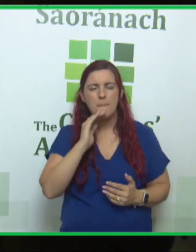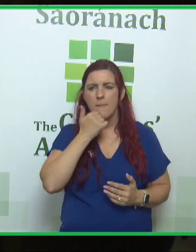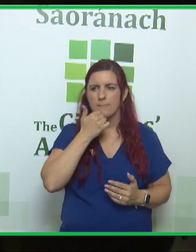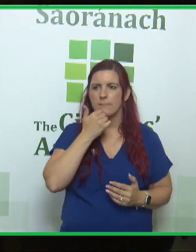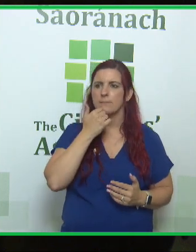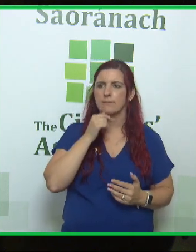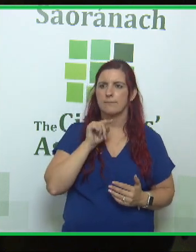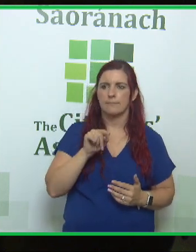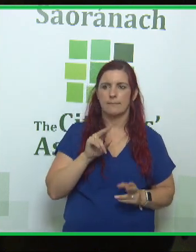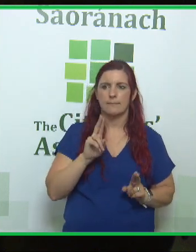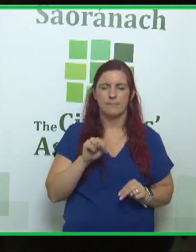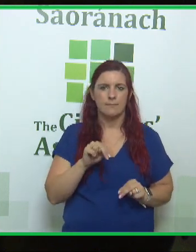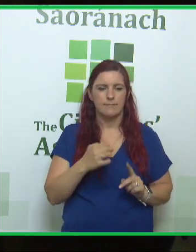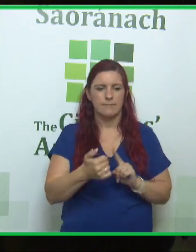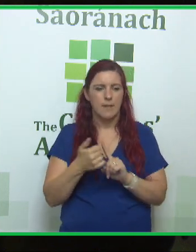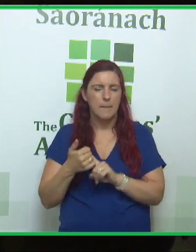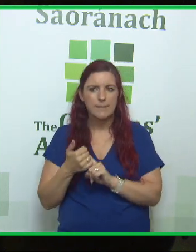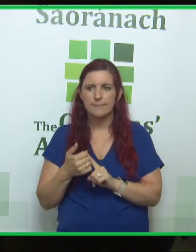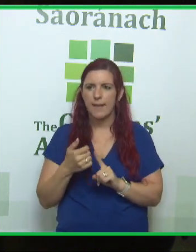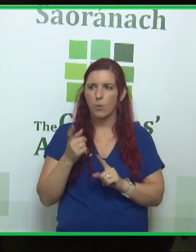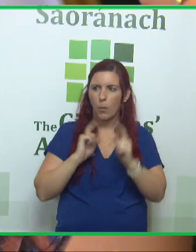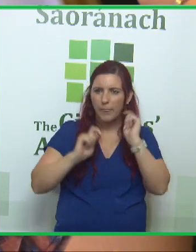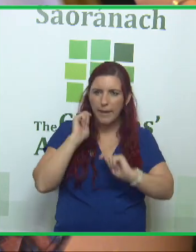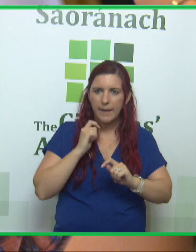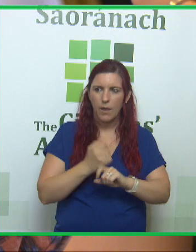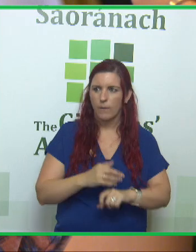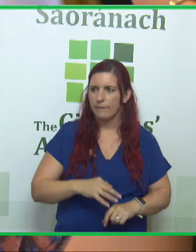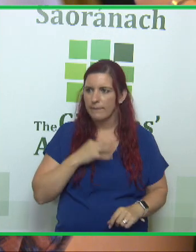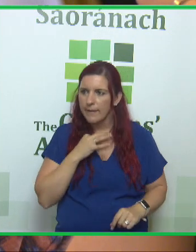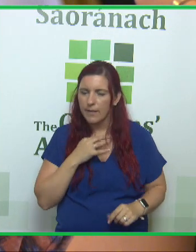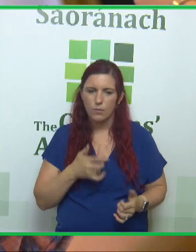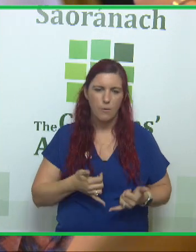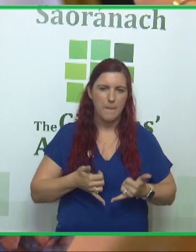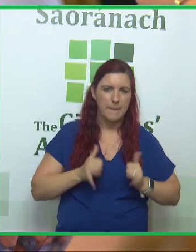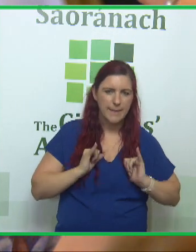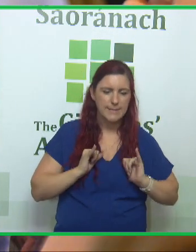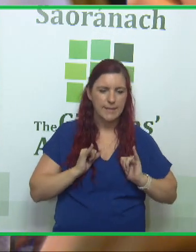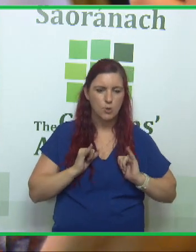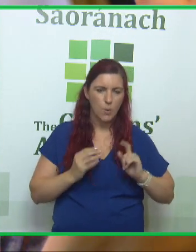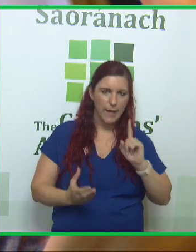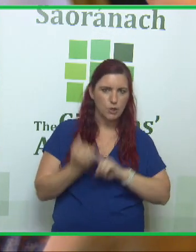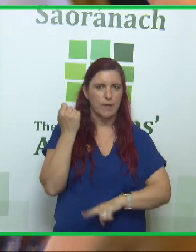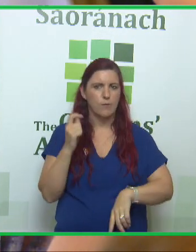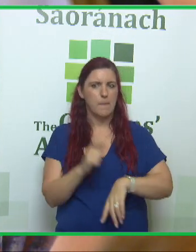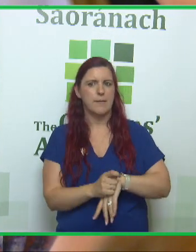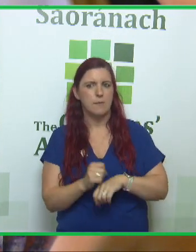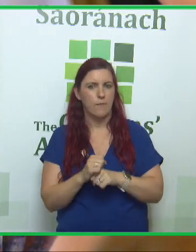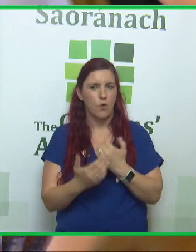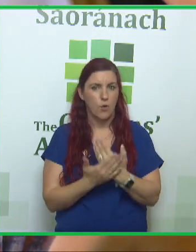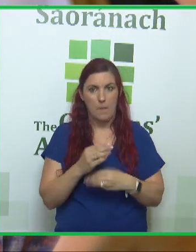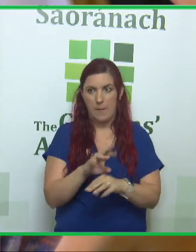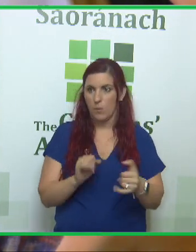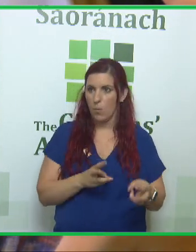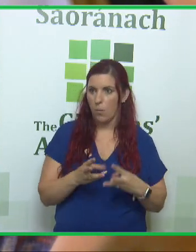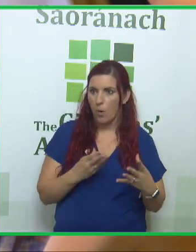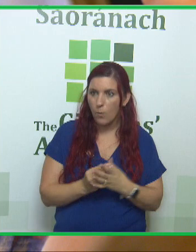drug can affect how you think, how you feel, your ability to reach your potential. For young people we work with, that means